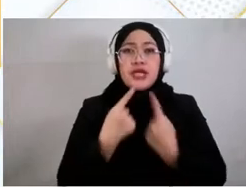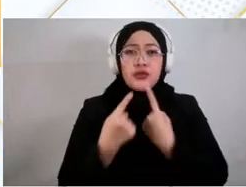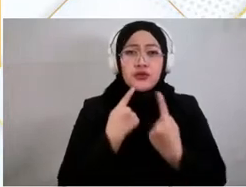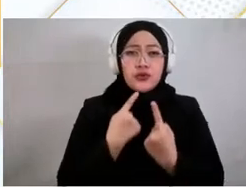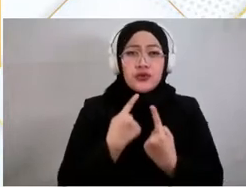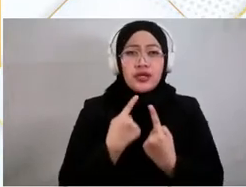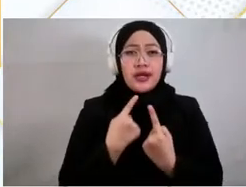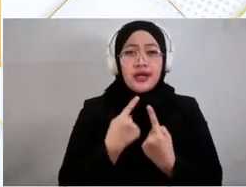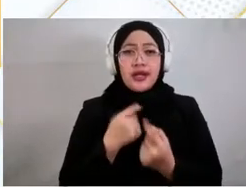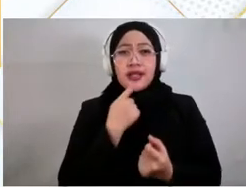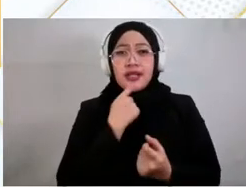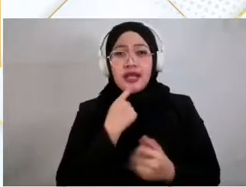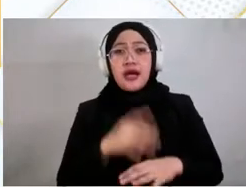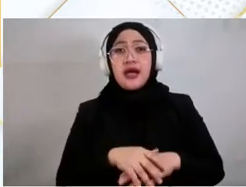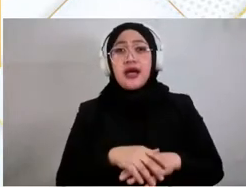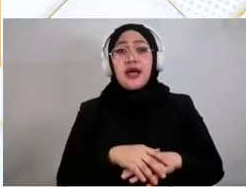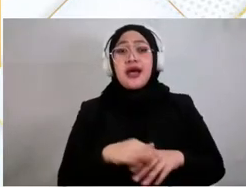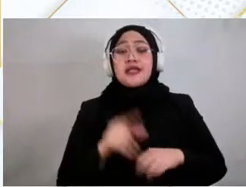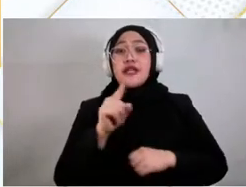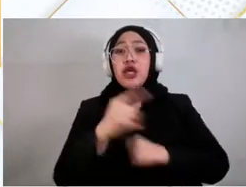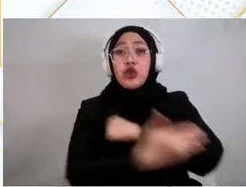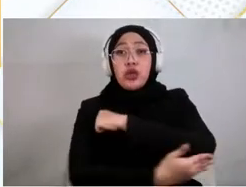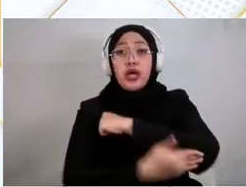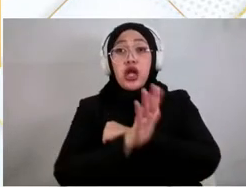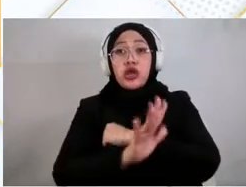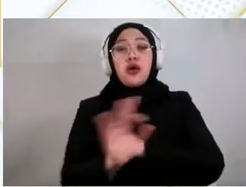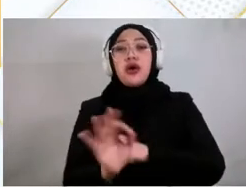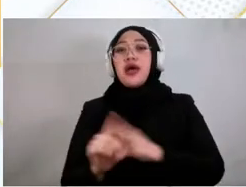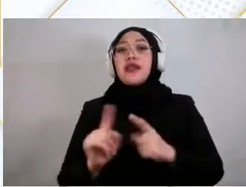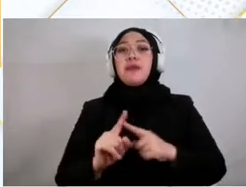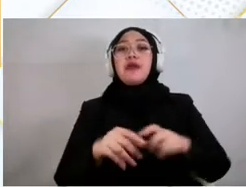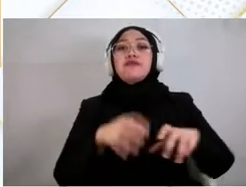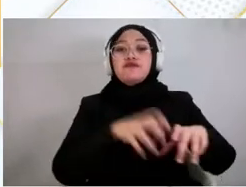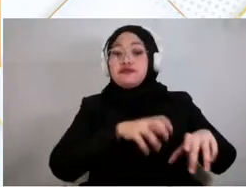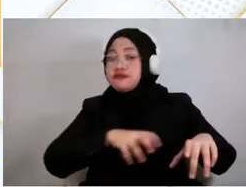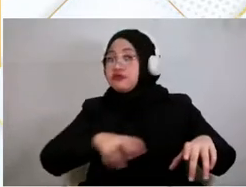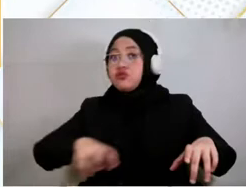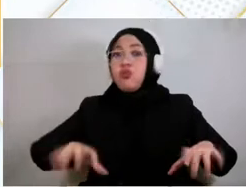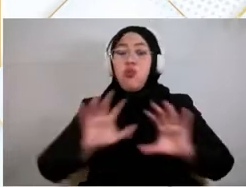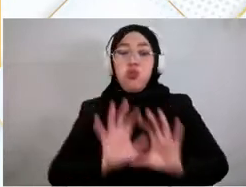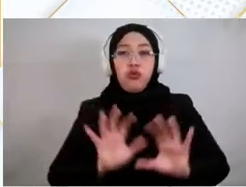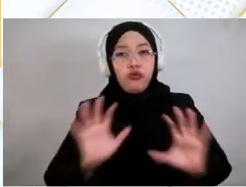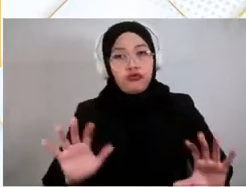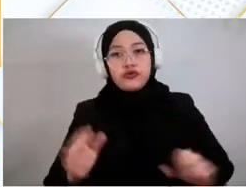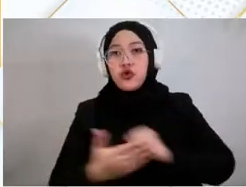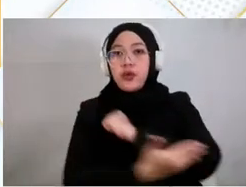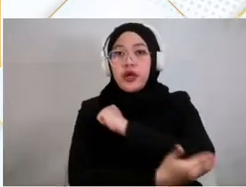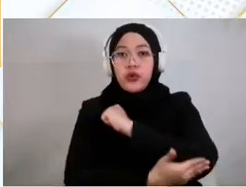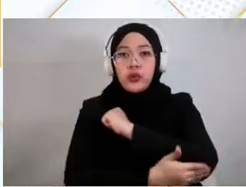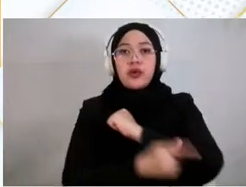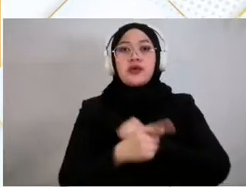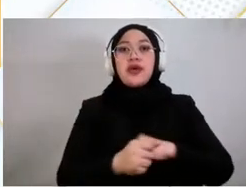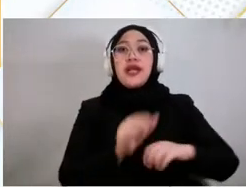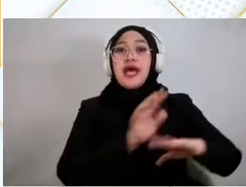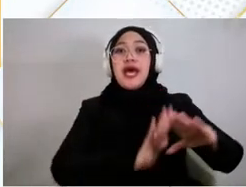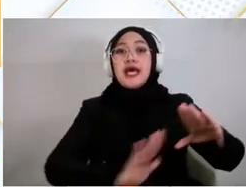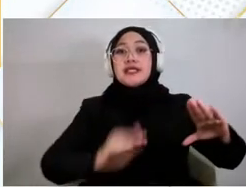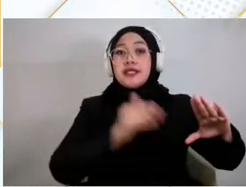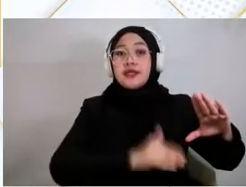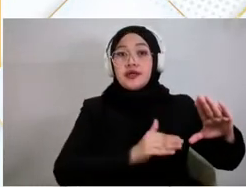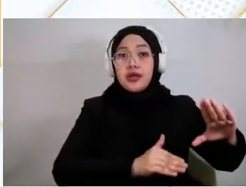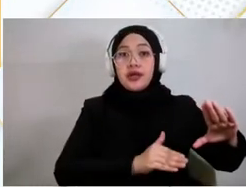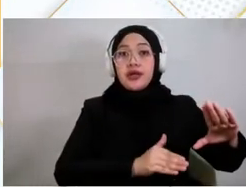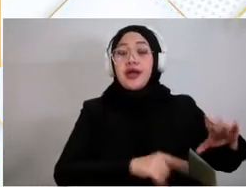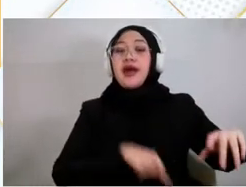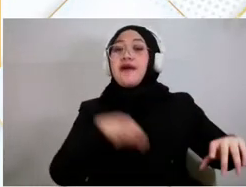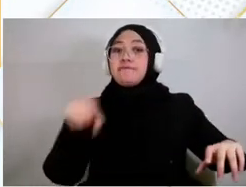we are not only talking about regional cooperations but also talking about trans-regional cooperation between Southeast Asian countries in one hand